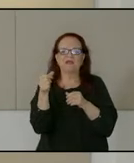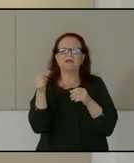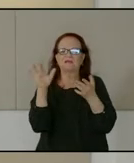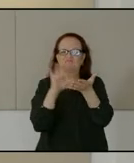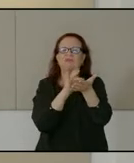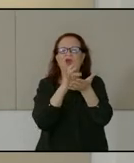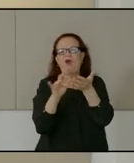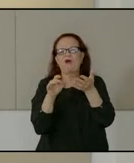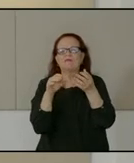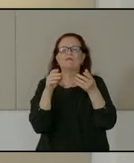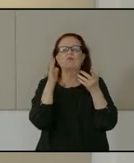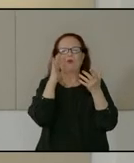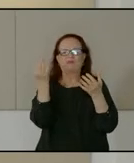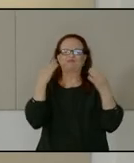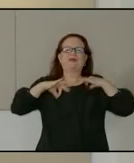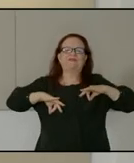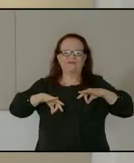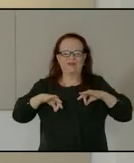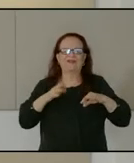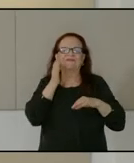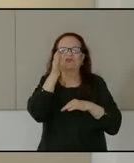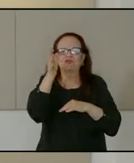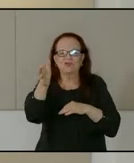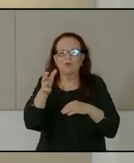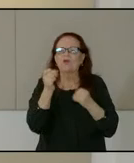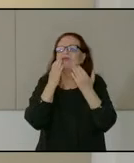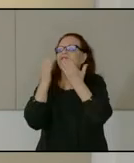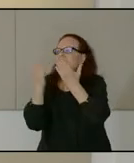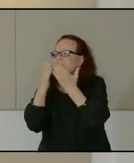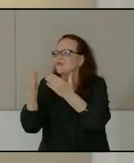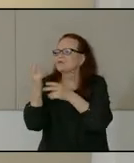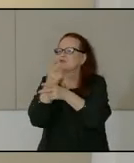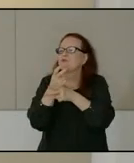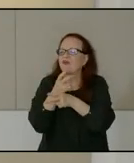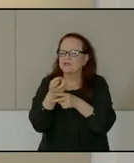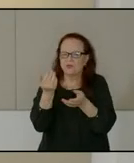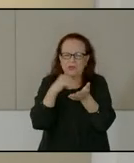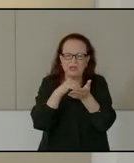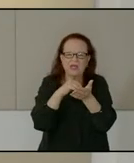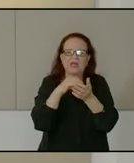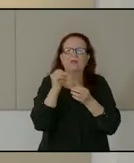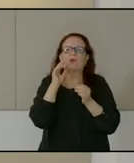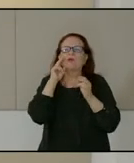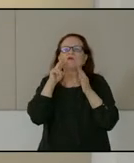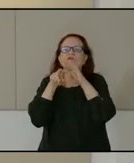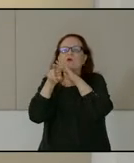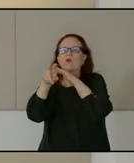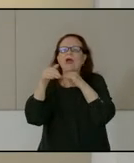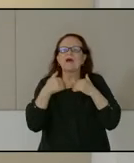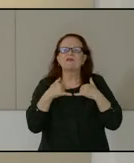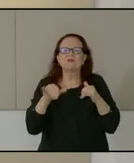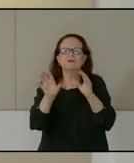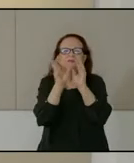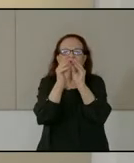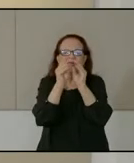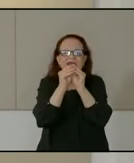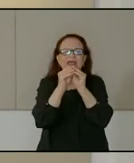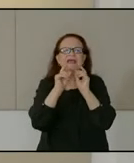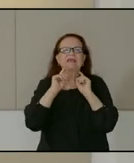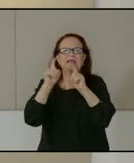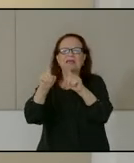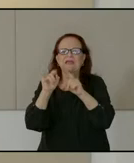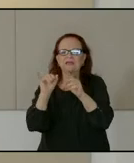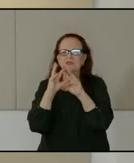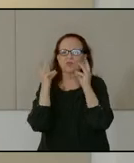that. So I just want to say thank you once again to the supervisors. You know, we look forward to having those meetings and attending those workshops to be